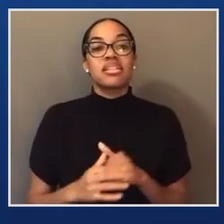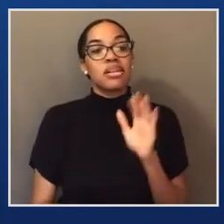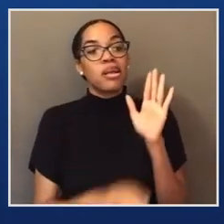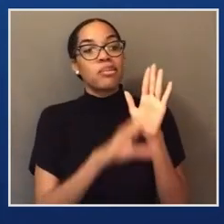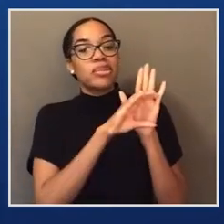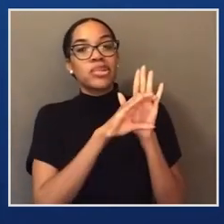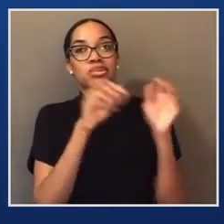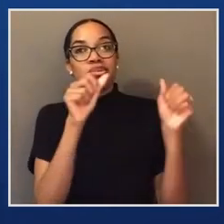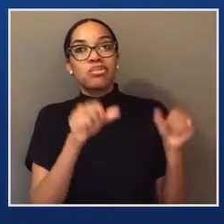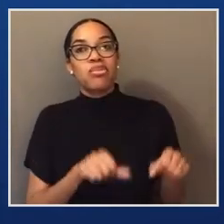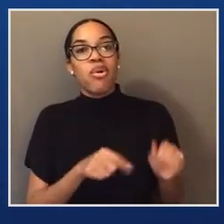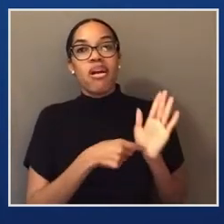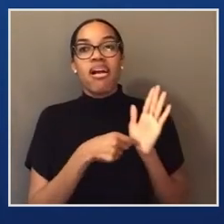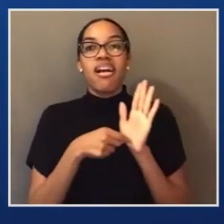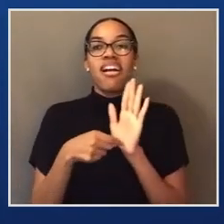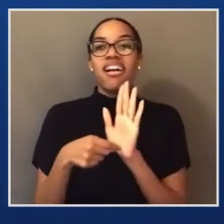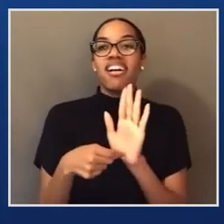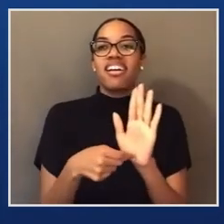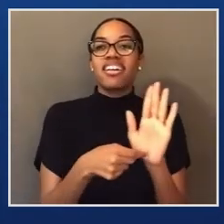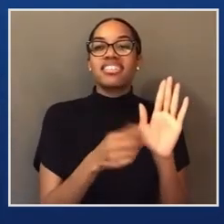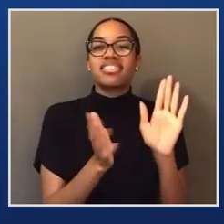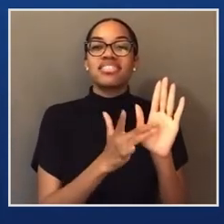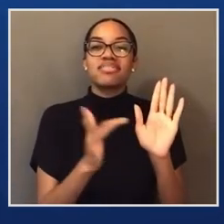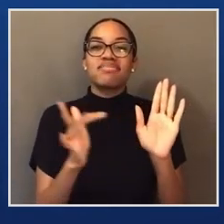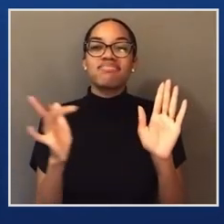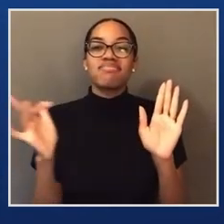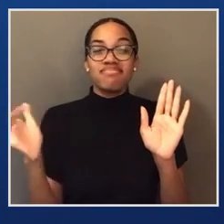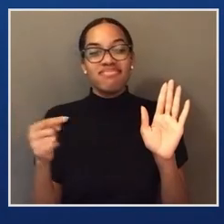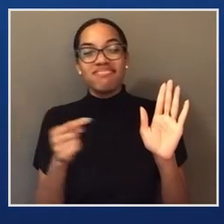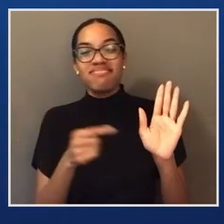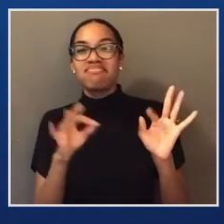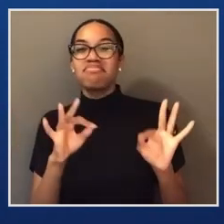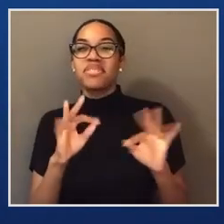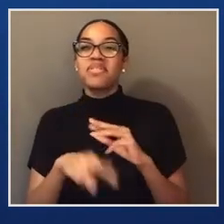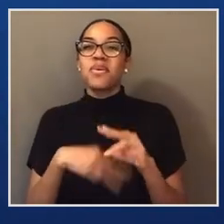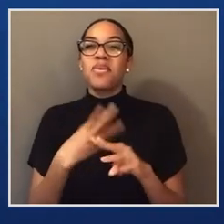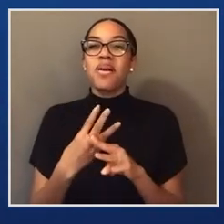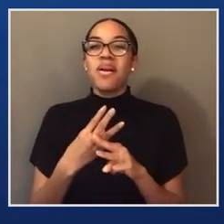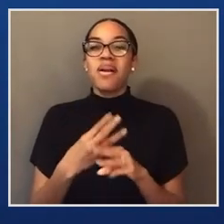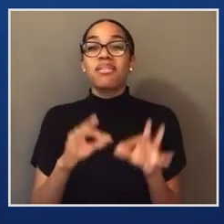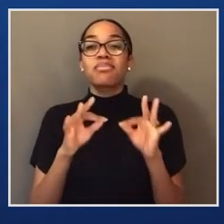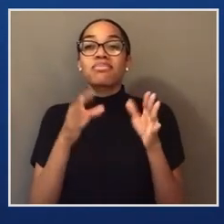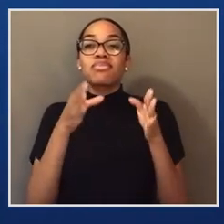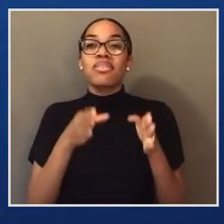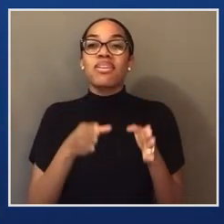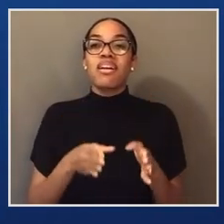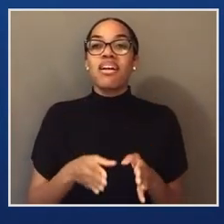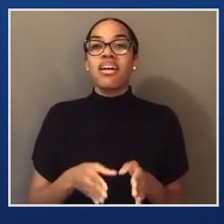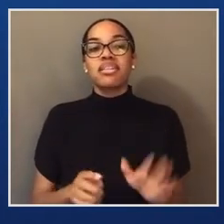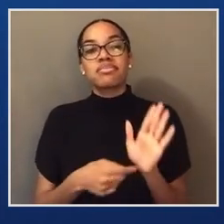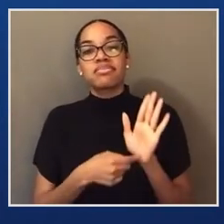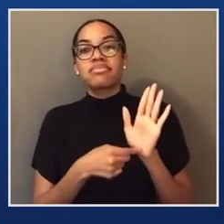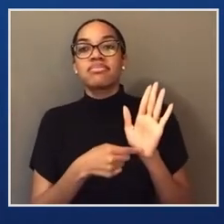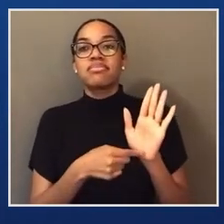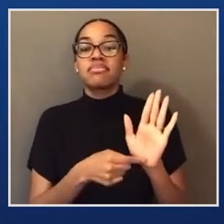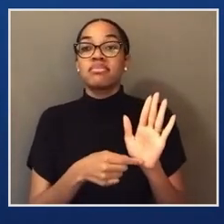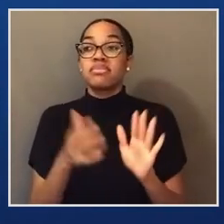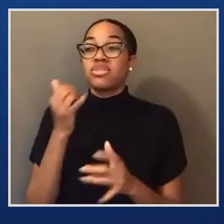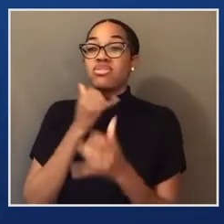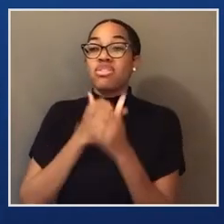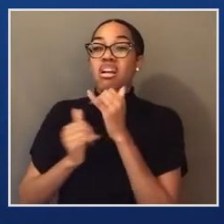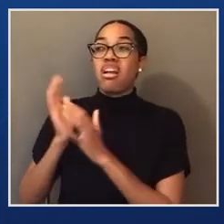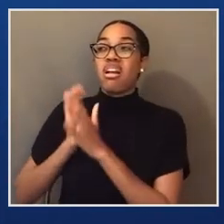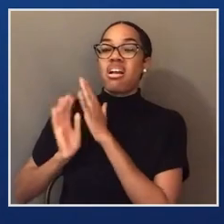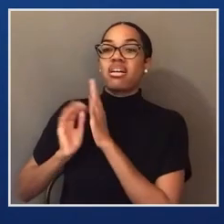words. You paint the canvas, better let it shine. I know I done some things that wrong. The flash is on this